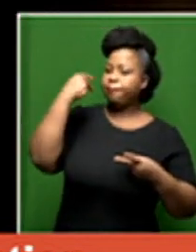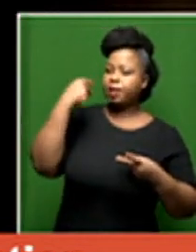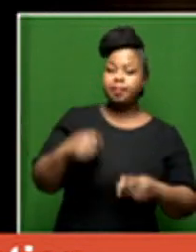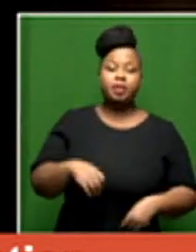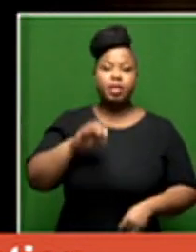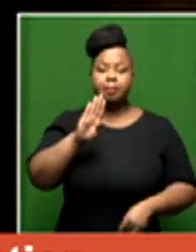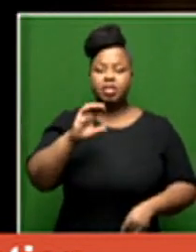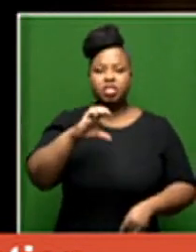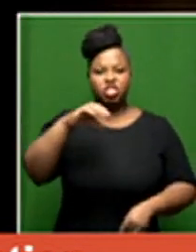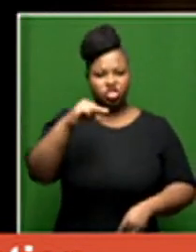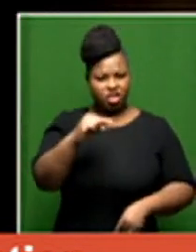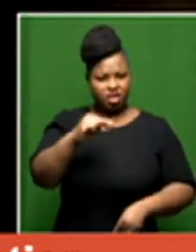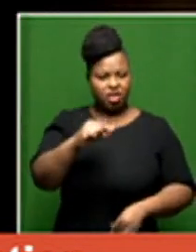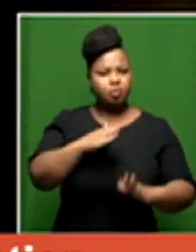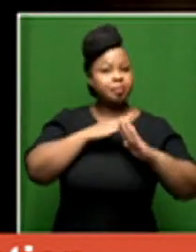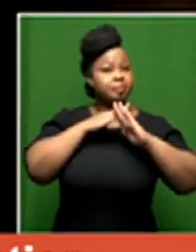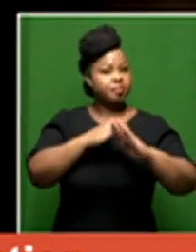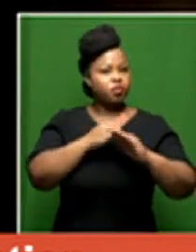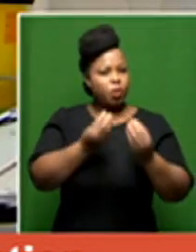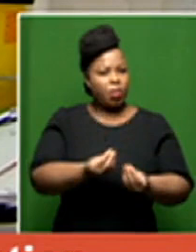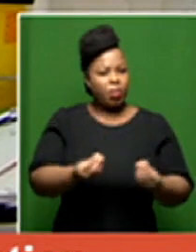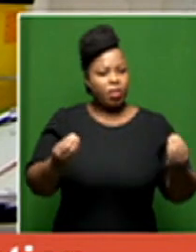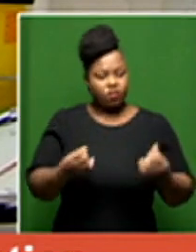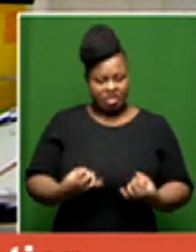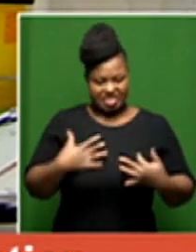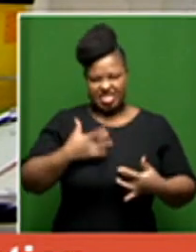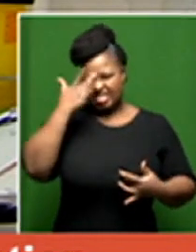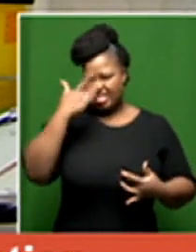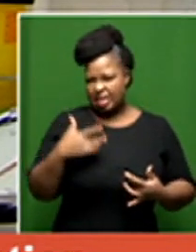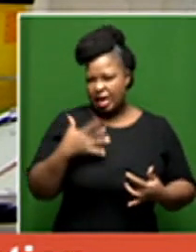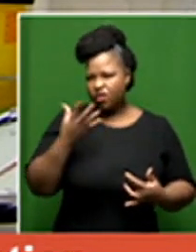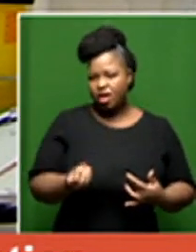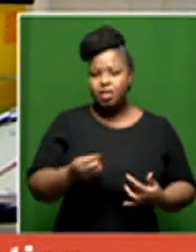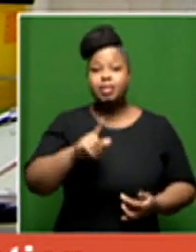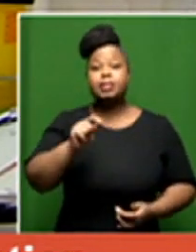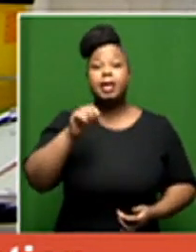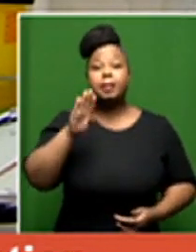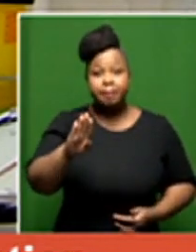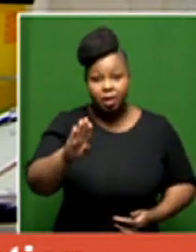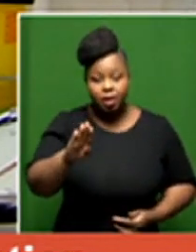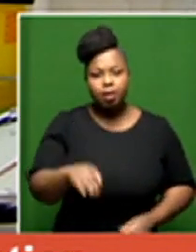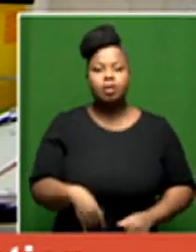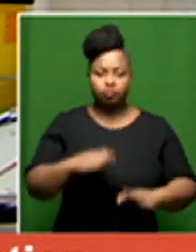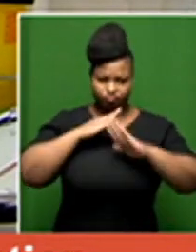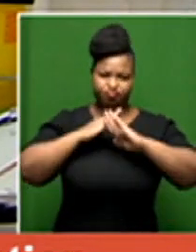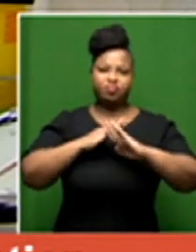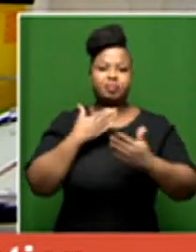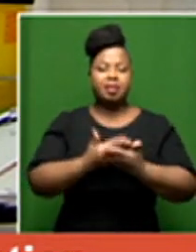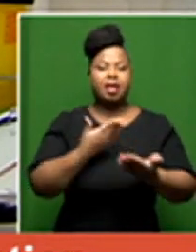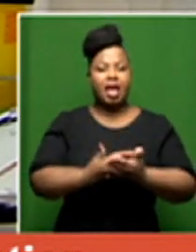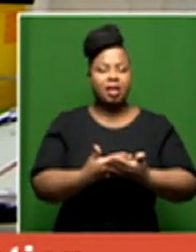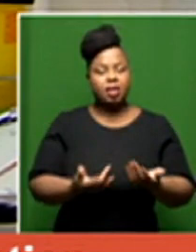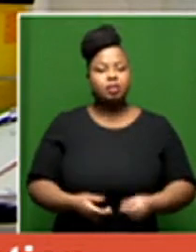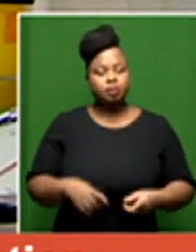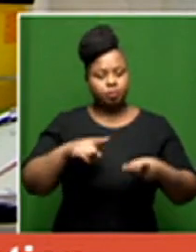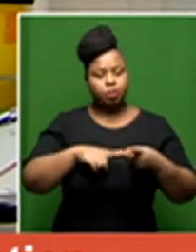BCG vaccine prevents the children from contracting any tuberculosis, which is TB, and then